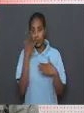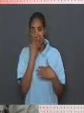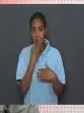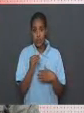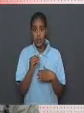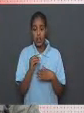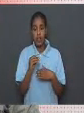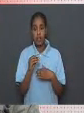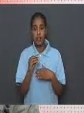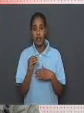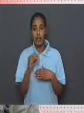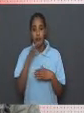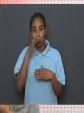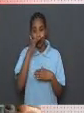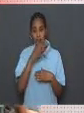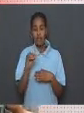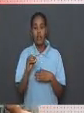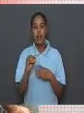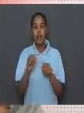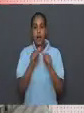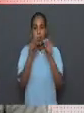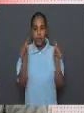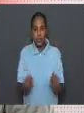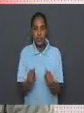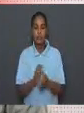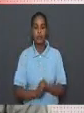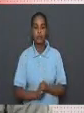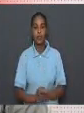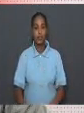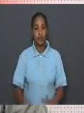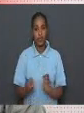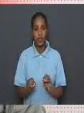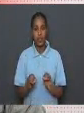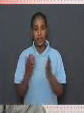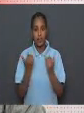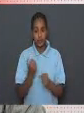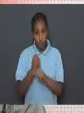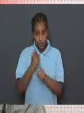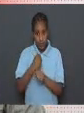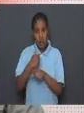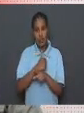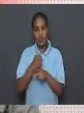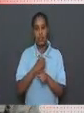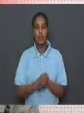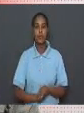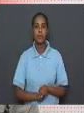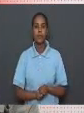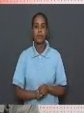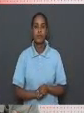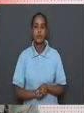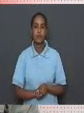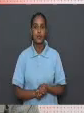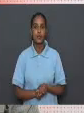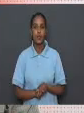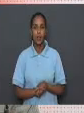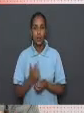outer appearance. Students, let us do an activity. We have discussed